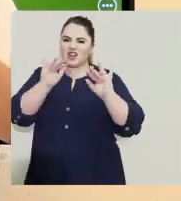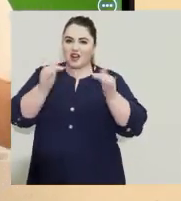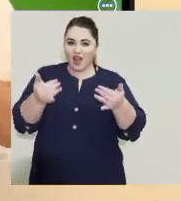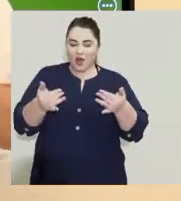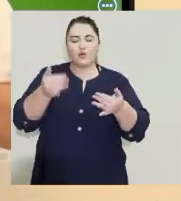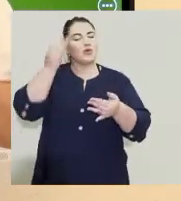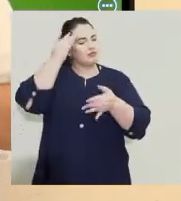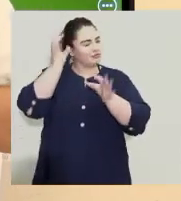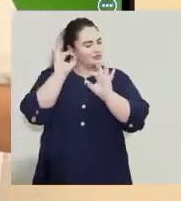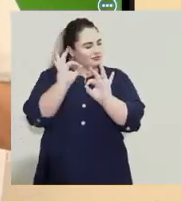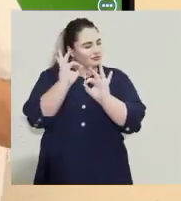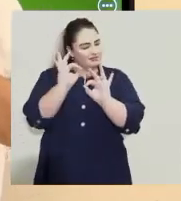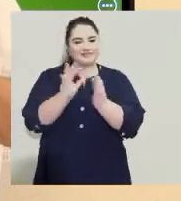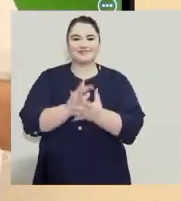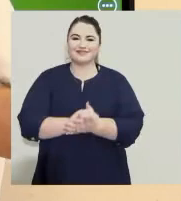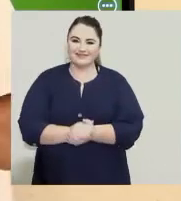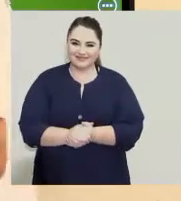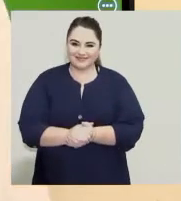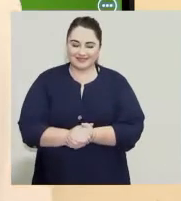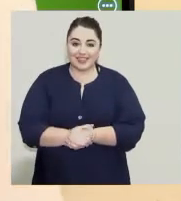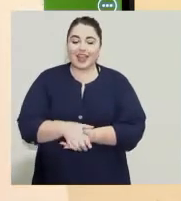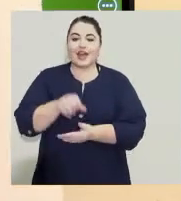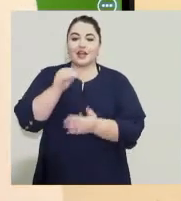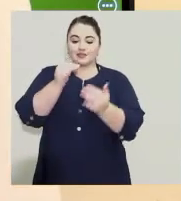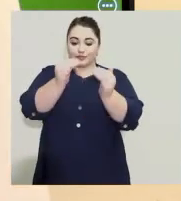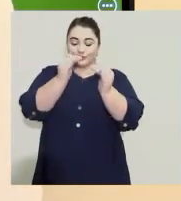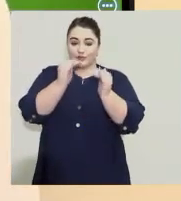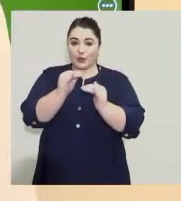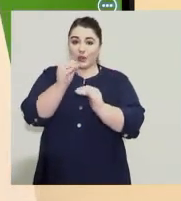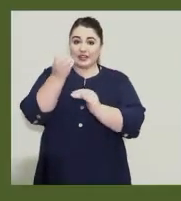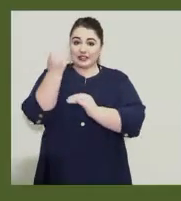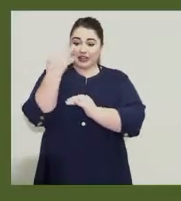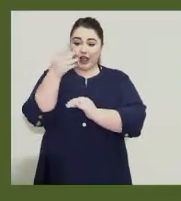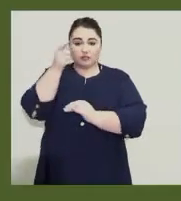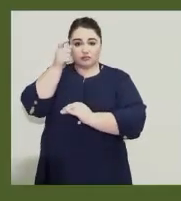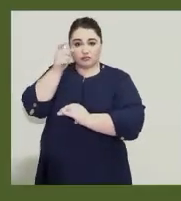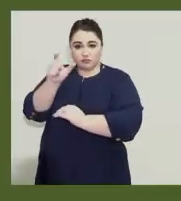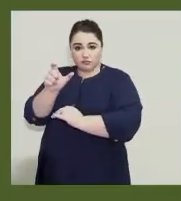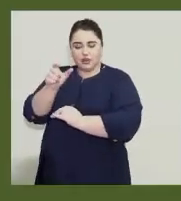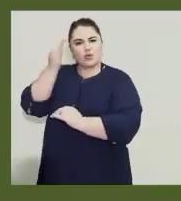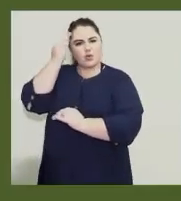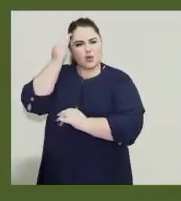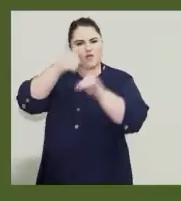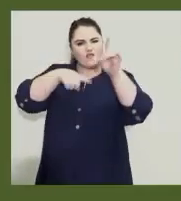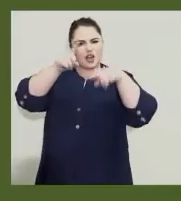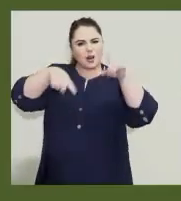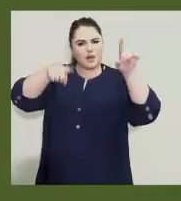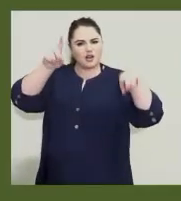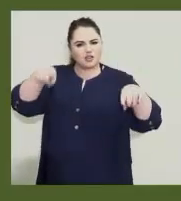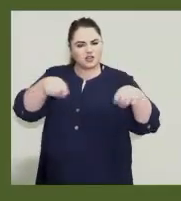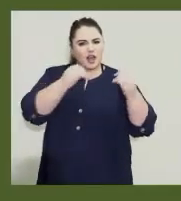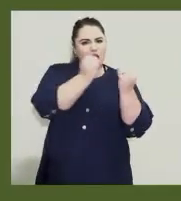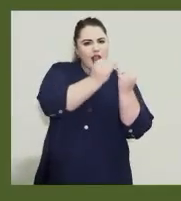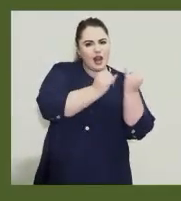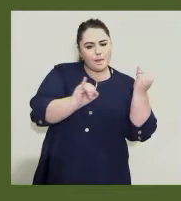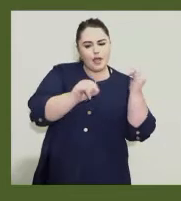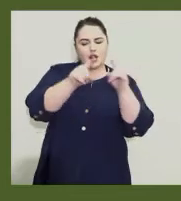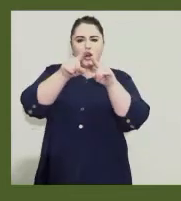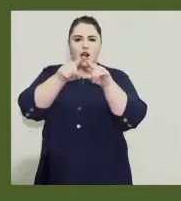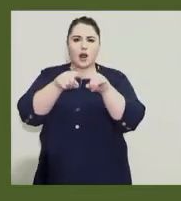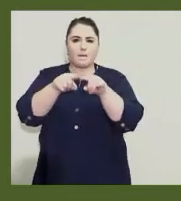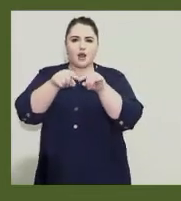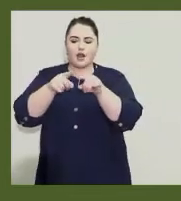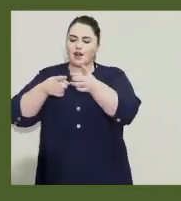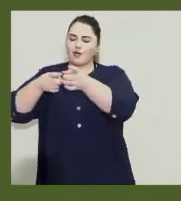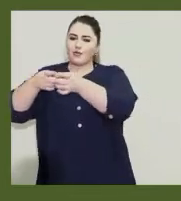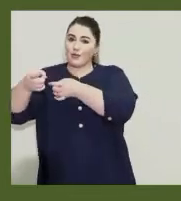You know it so well. And then when you look at the slide here, do you know the variables? Independent, dependent,